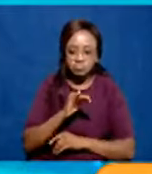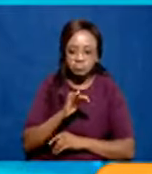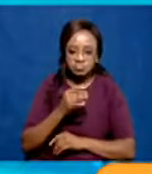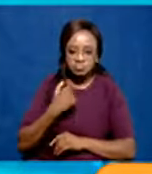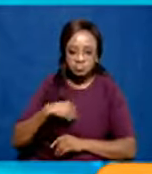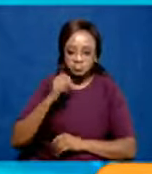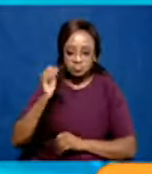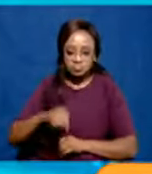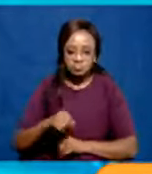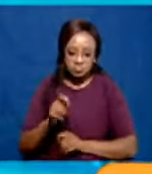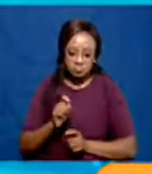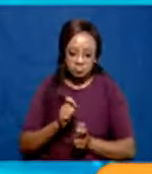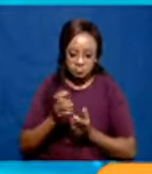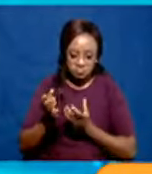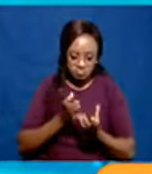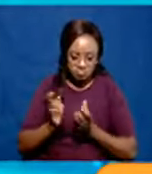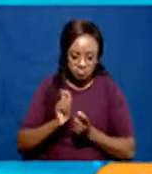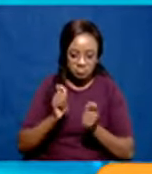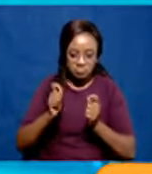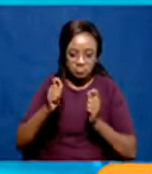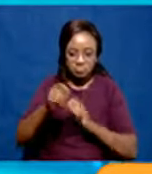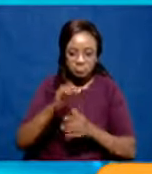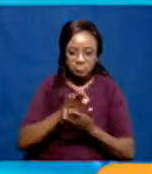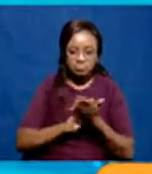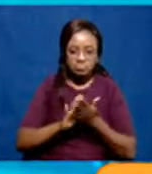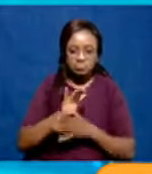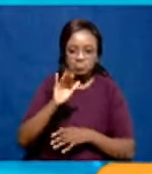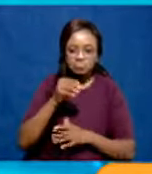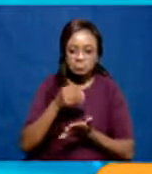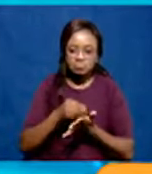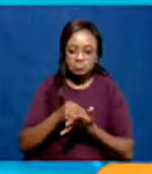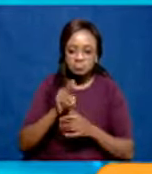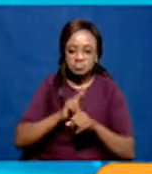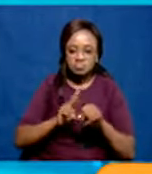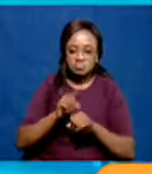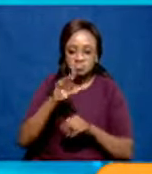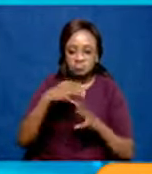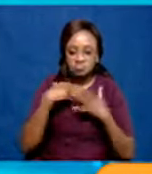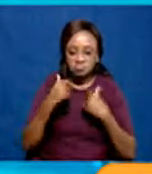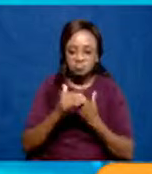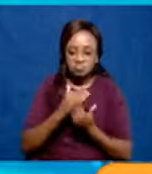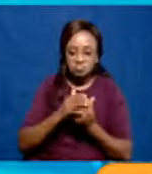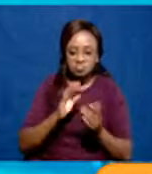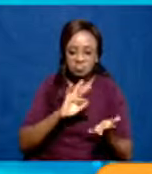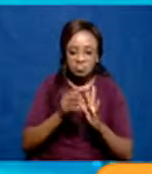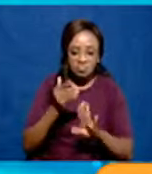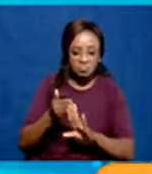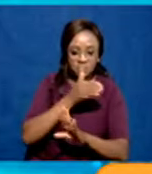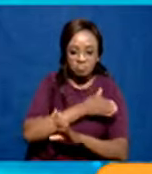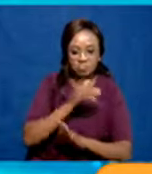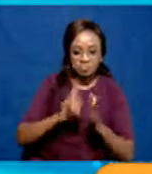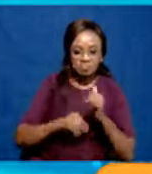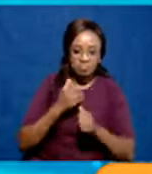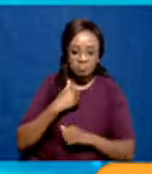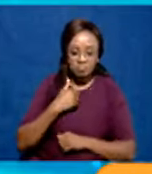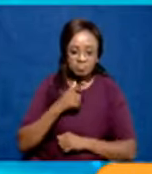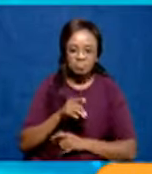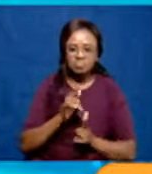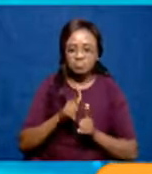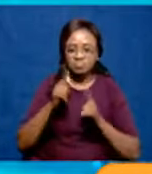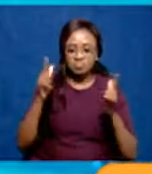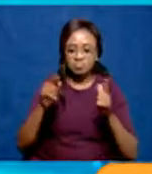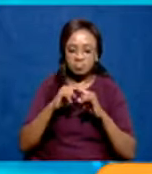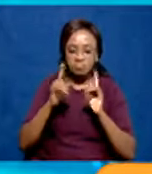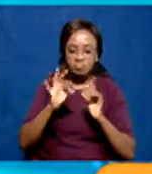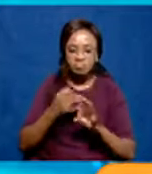pay should vary with the proportion of your income that you're spending on healthcare payments. What we had before was one that's regressive. And if you